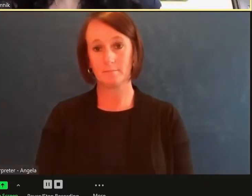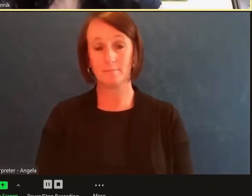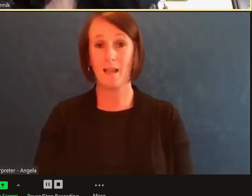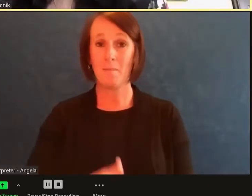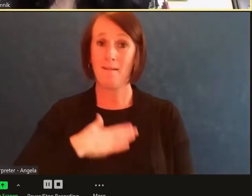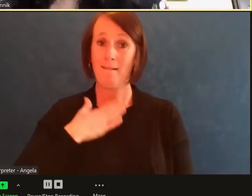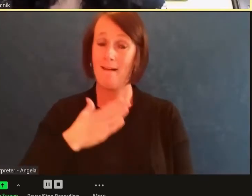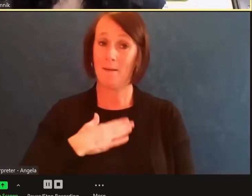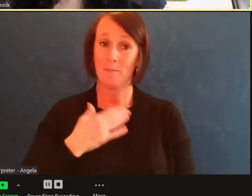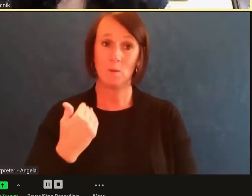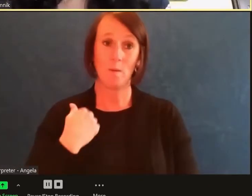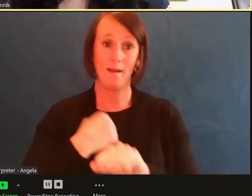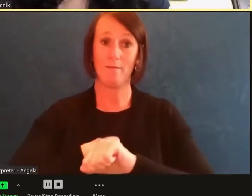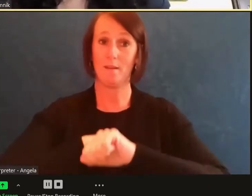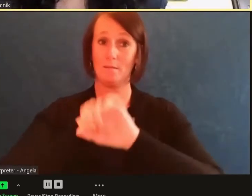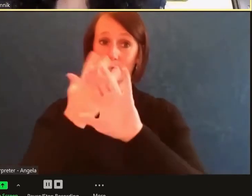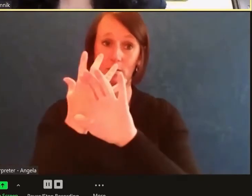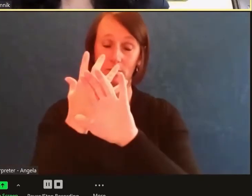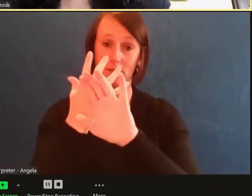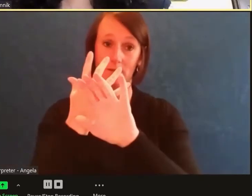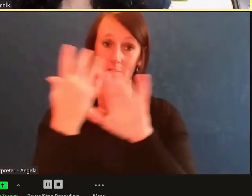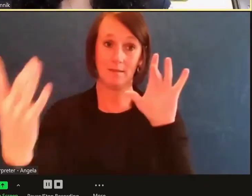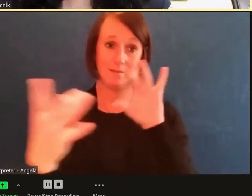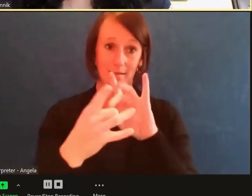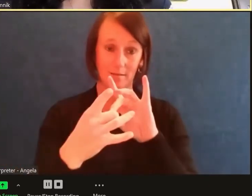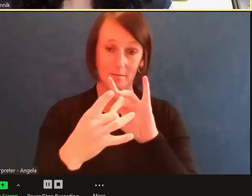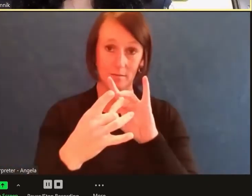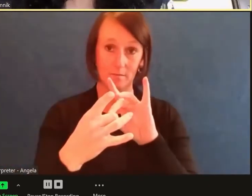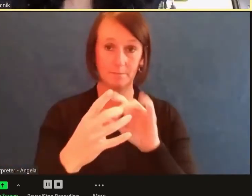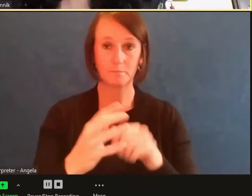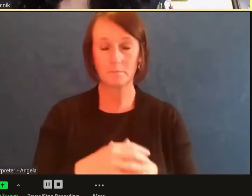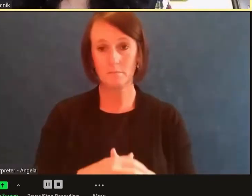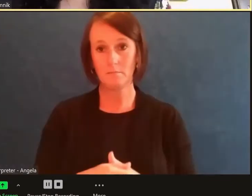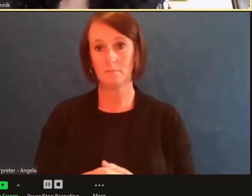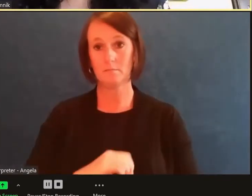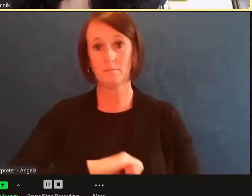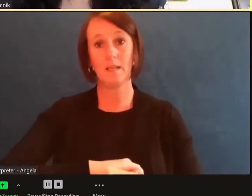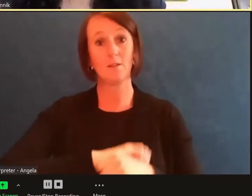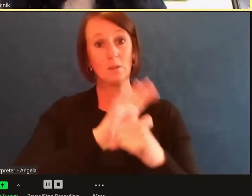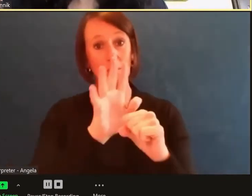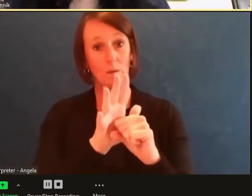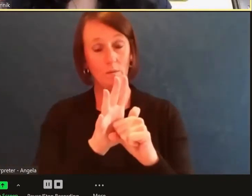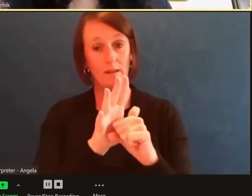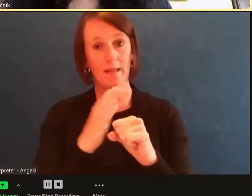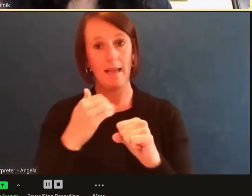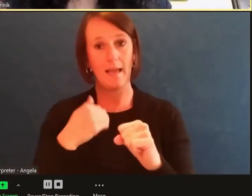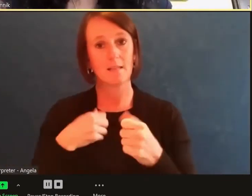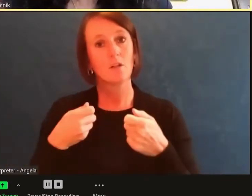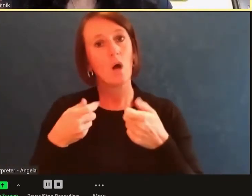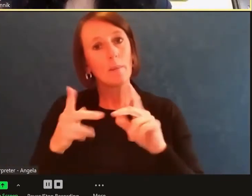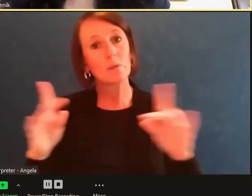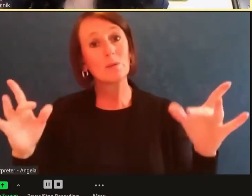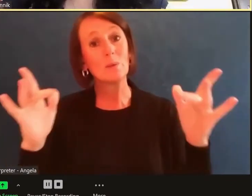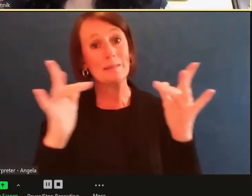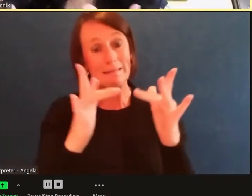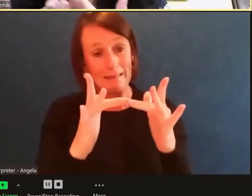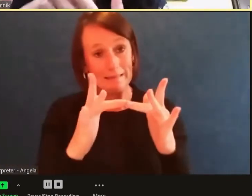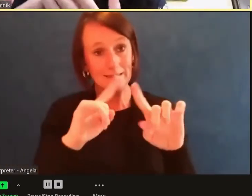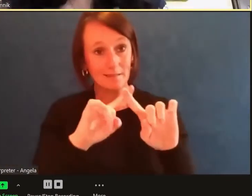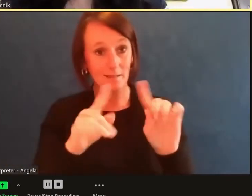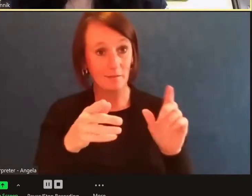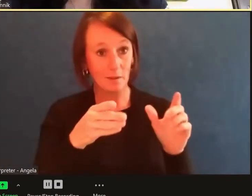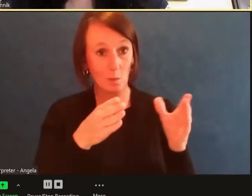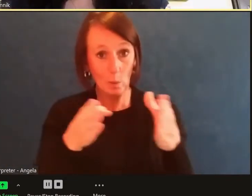And I think that COVID has given us an opportunity to connect in different ways. And I think